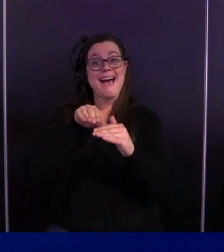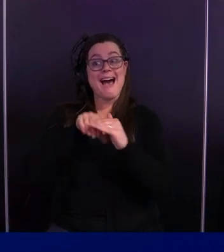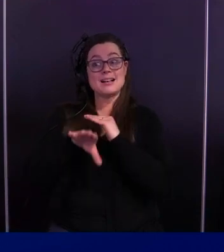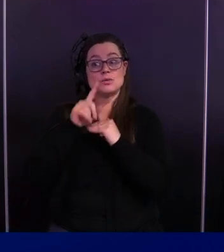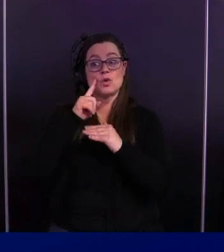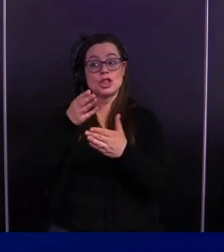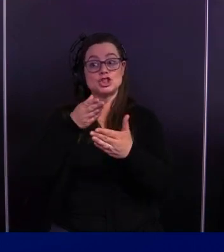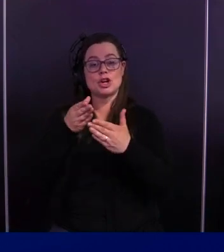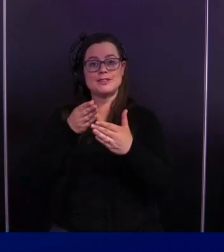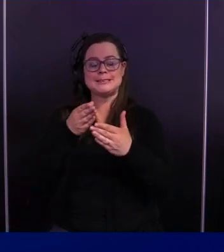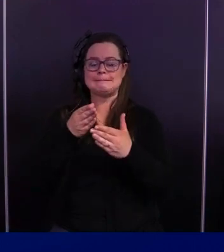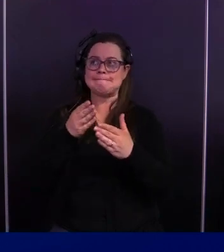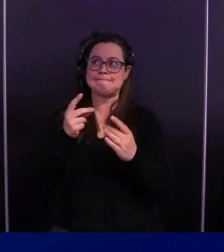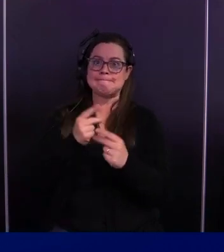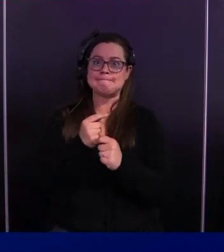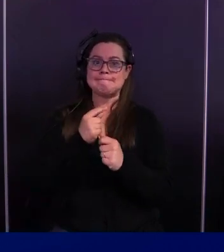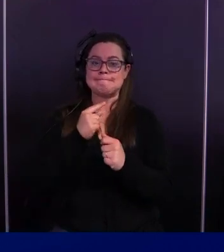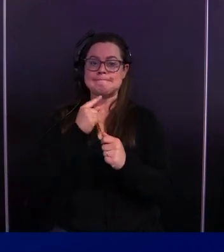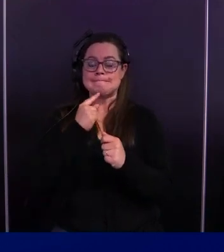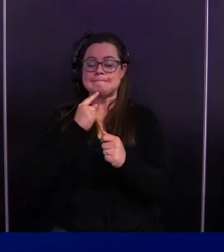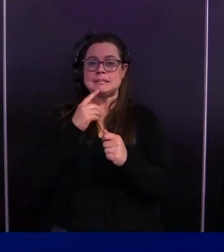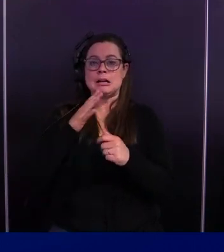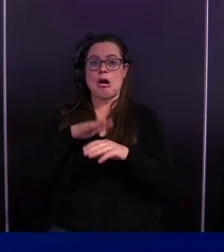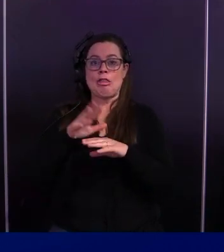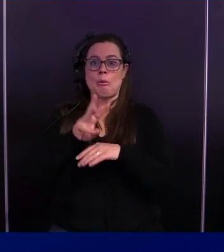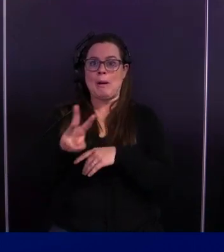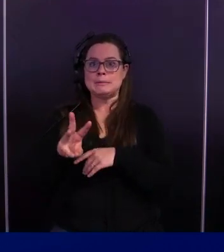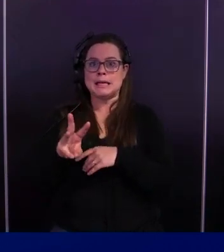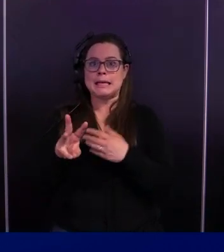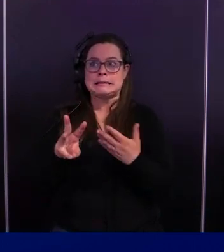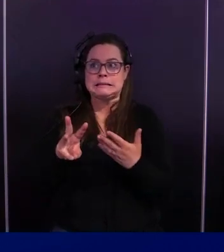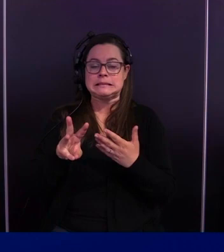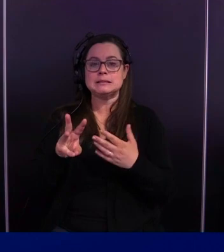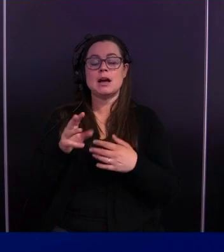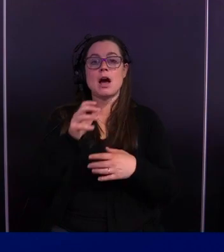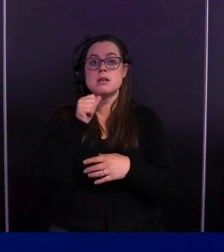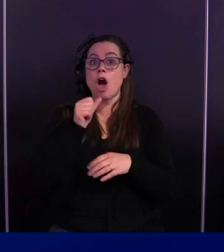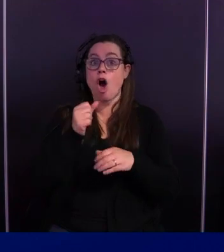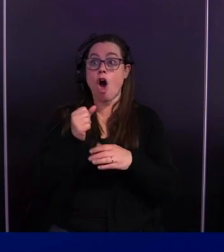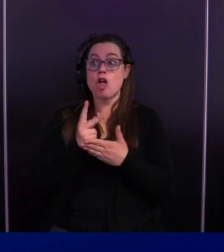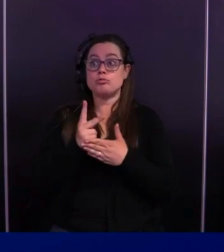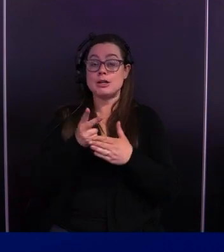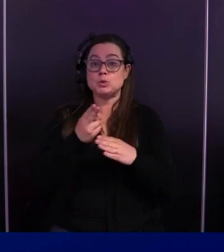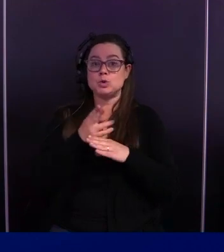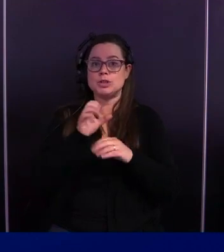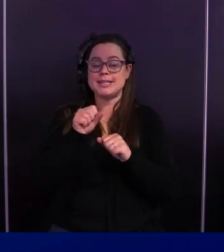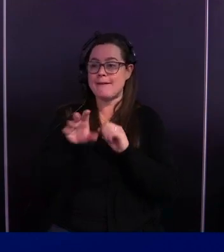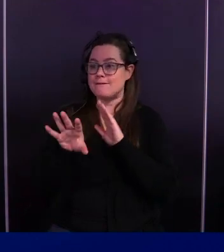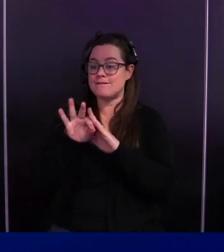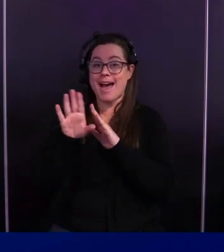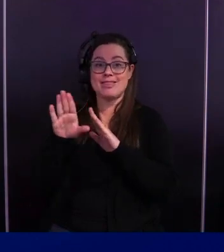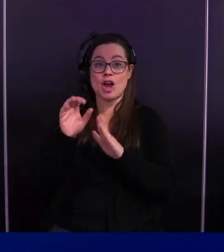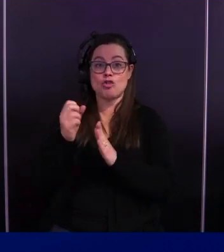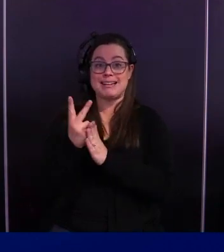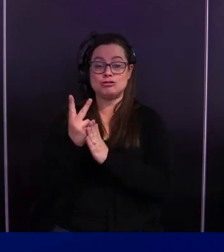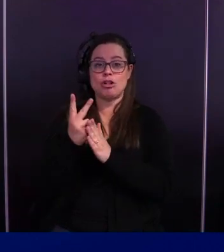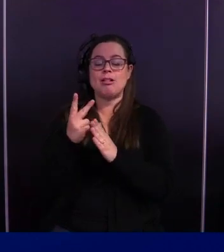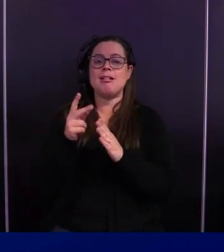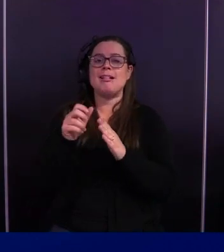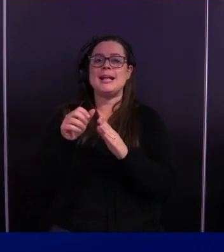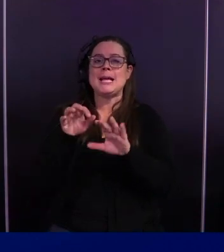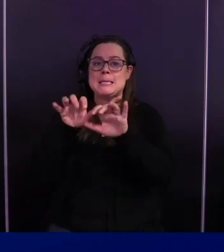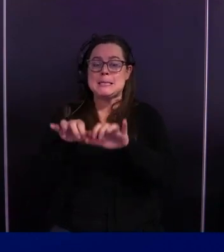service is unfortunately on their website somehow. So an unauthorized user can find that access credential and use it to send